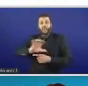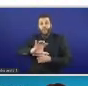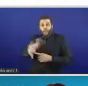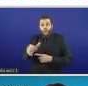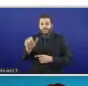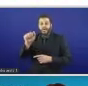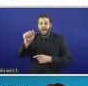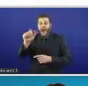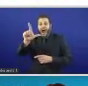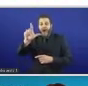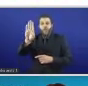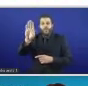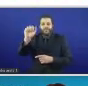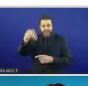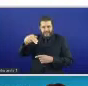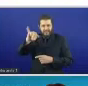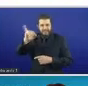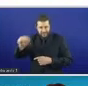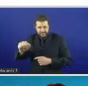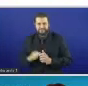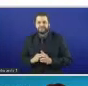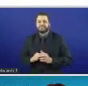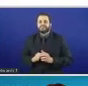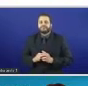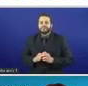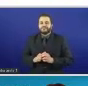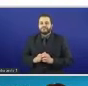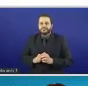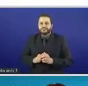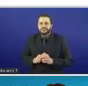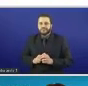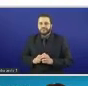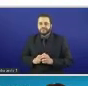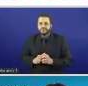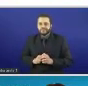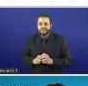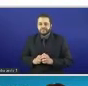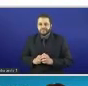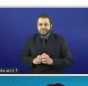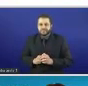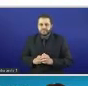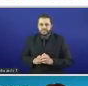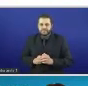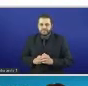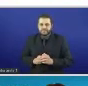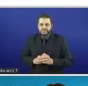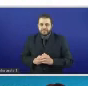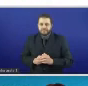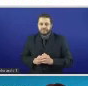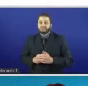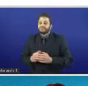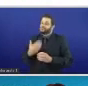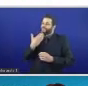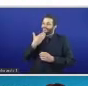this strong, diverse women who share the gender equality within their hearts. Actually, I would